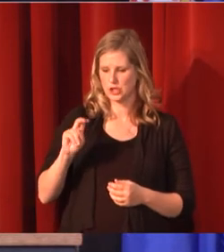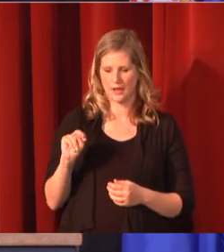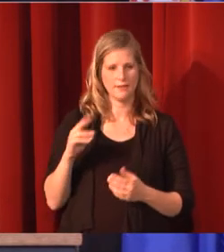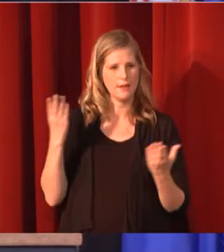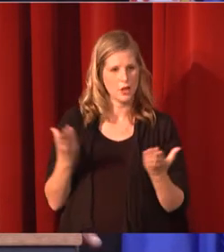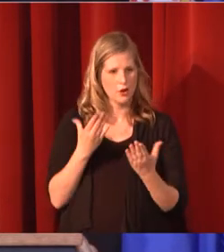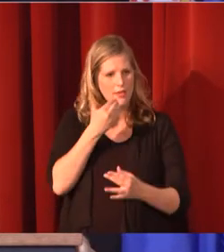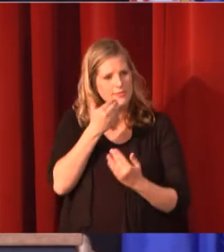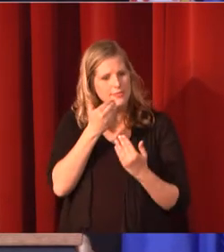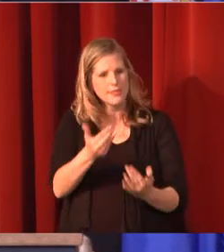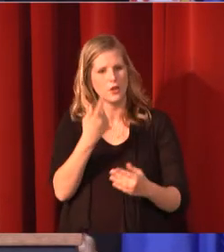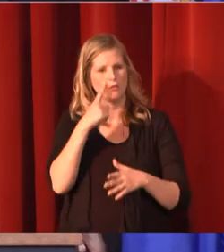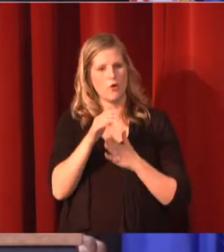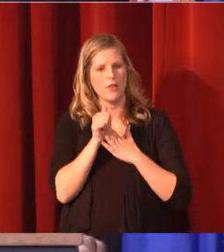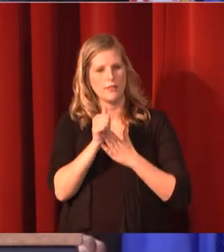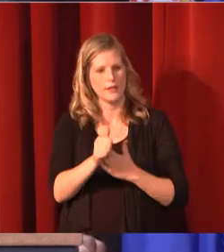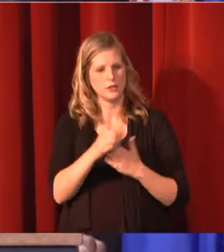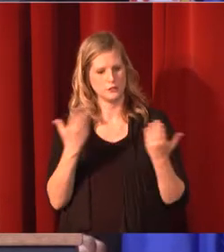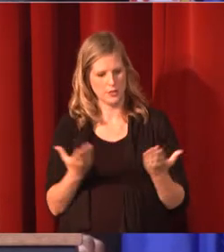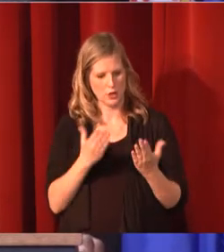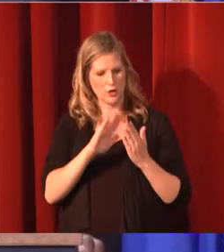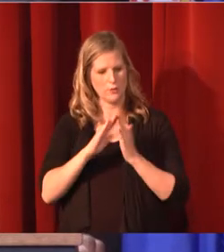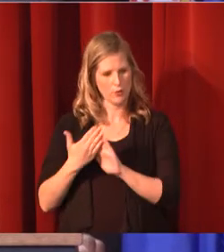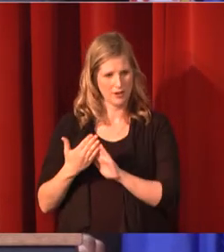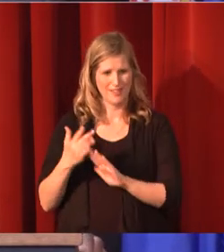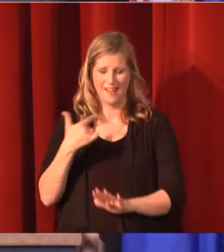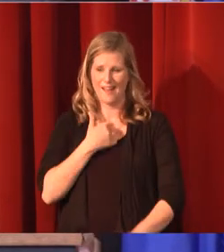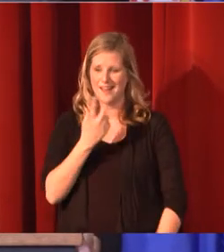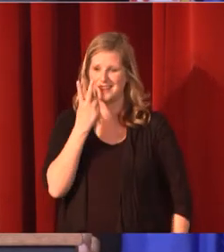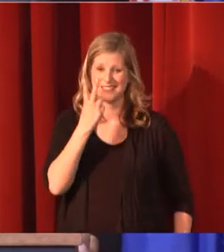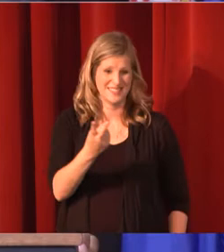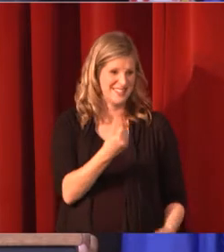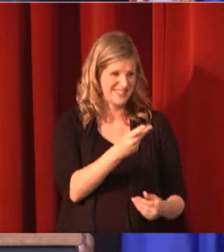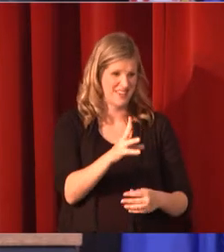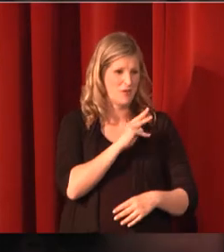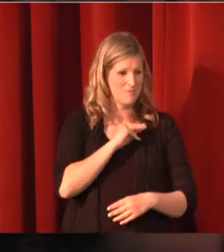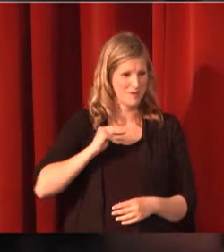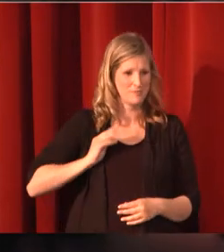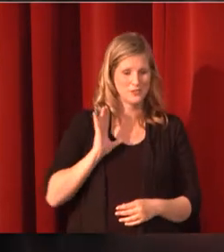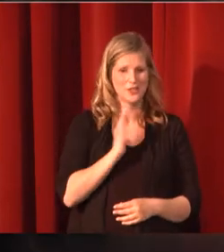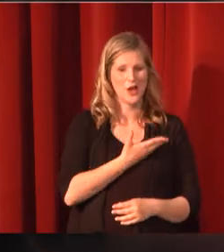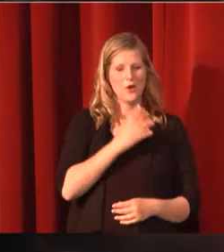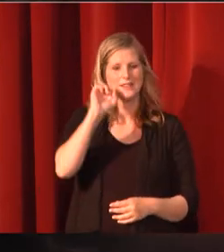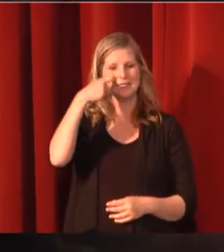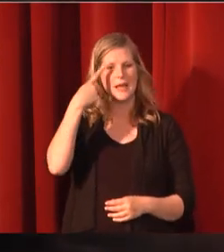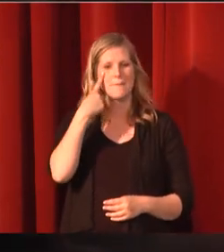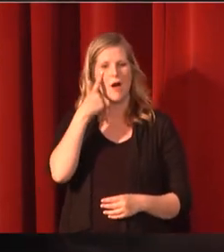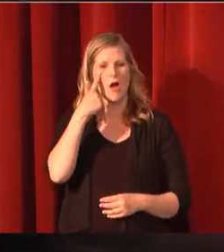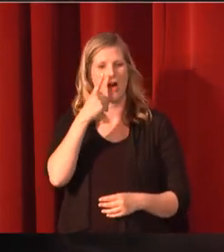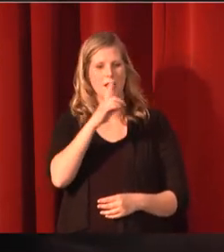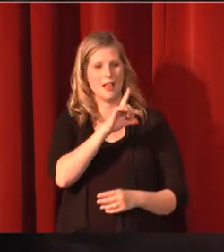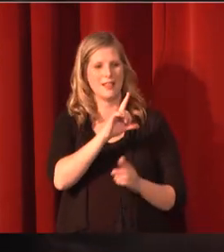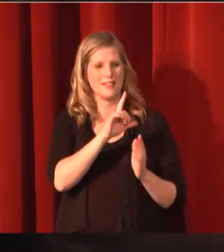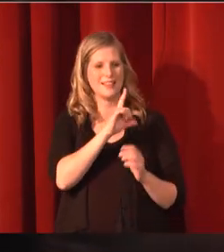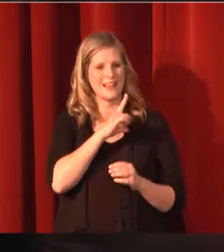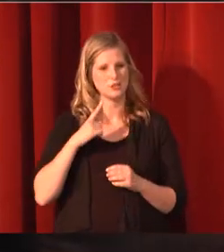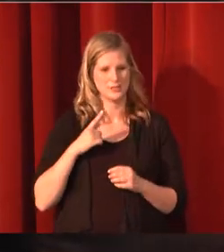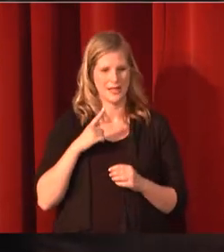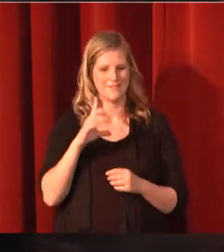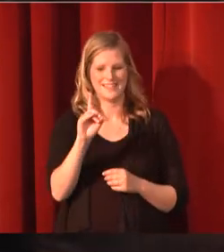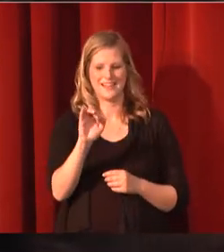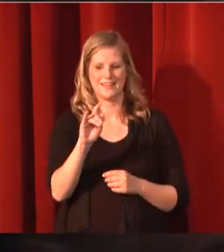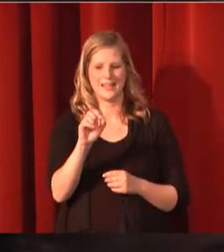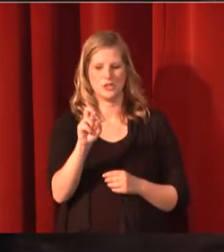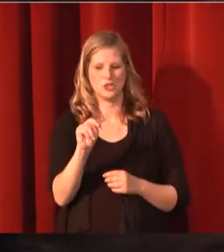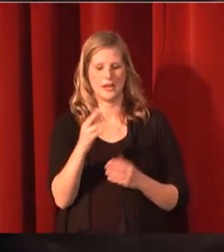thank you for your leadership in our community and I see several members of our st. Paul legislative delegation here